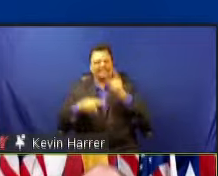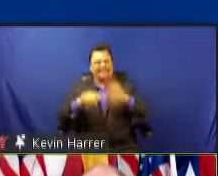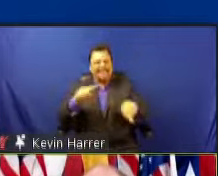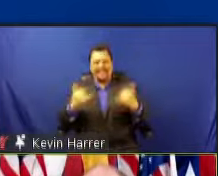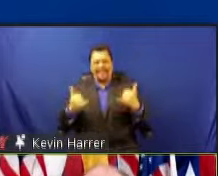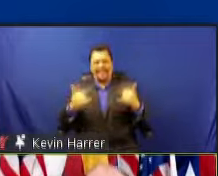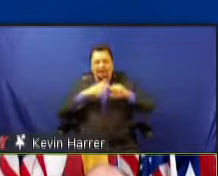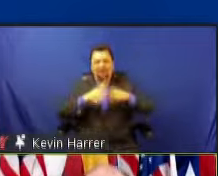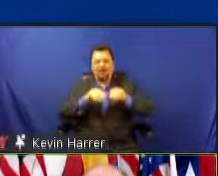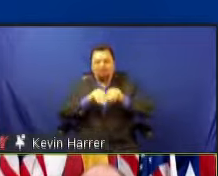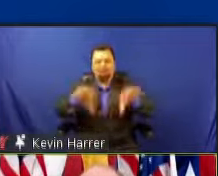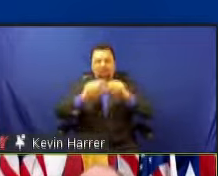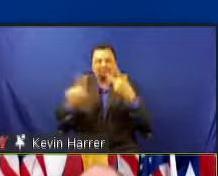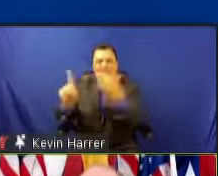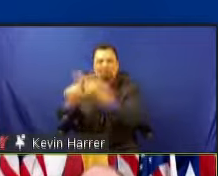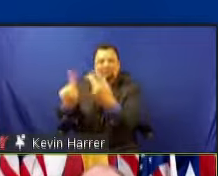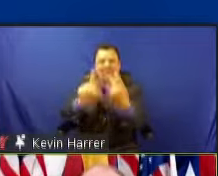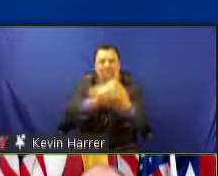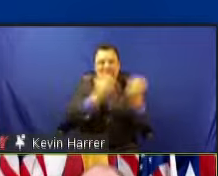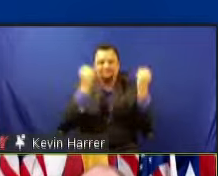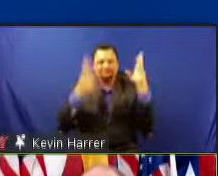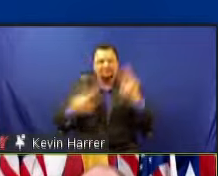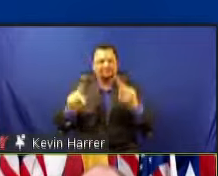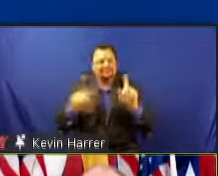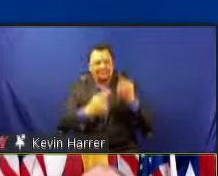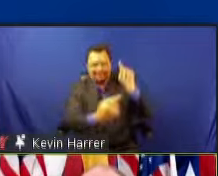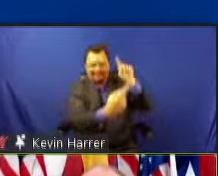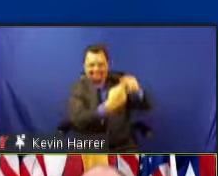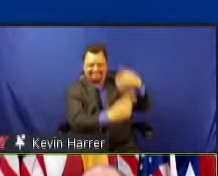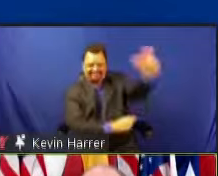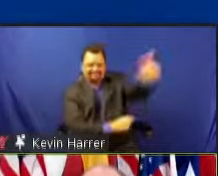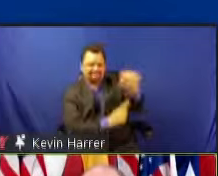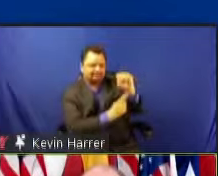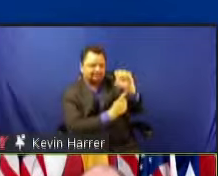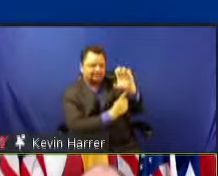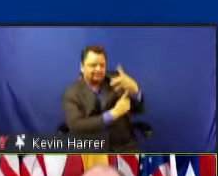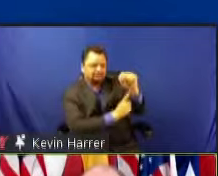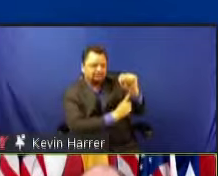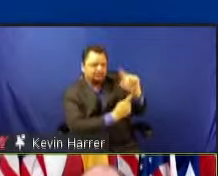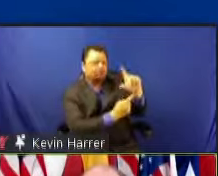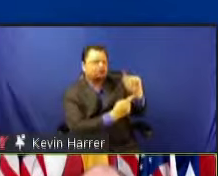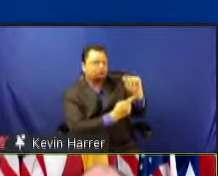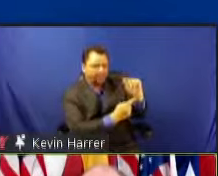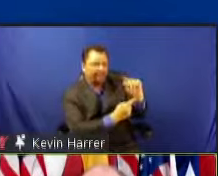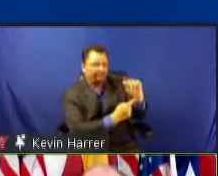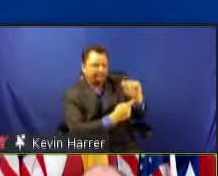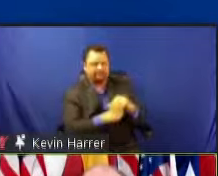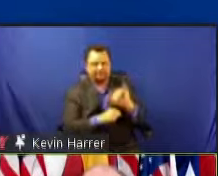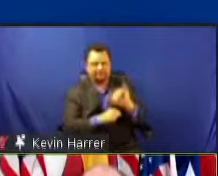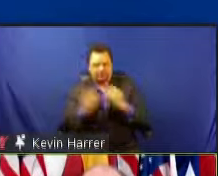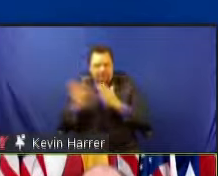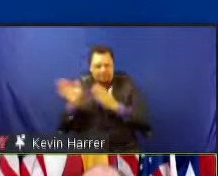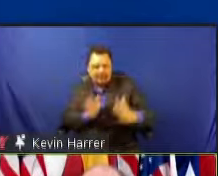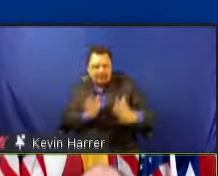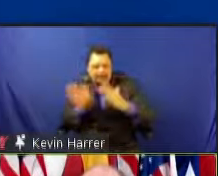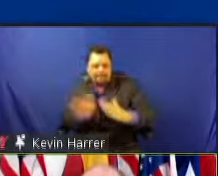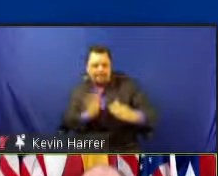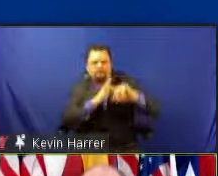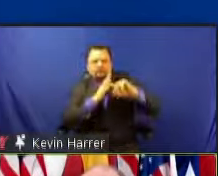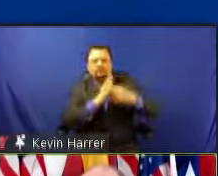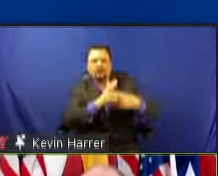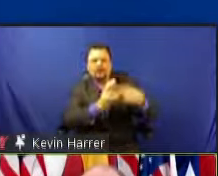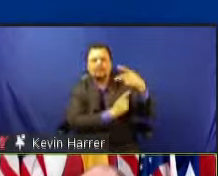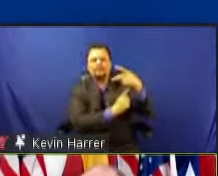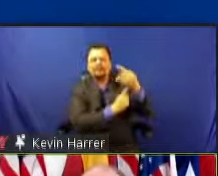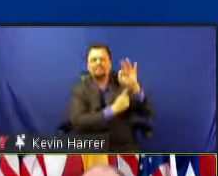hope, obviously, that date holds. That is the current plan with regard to when it will begin for Pfizer for those who are most vulnerable. It's